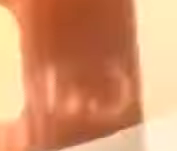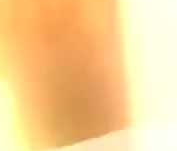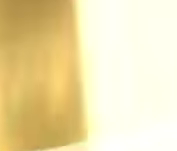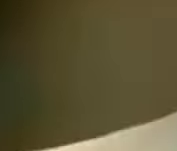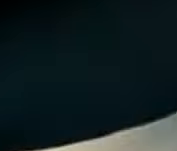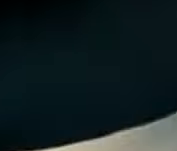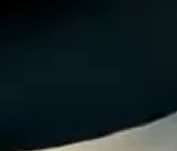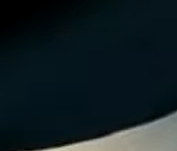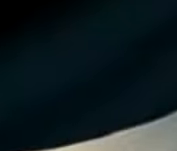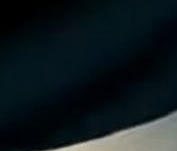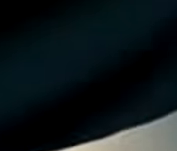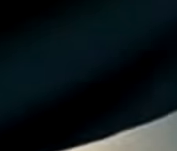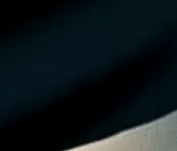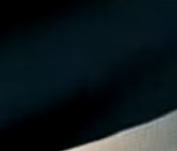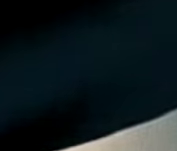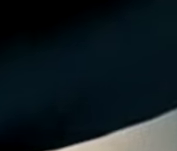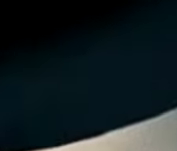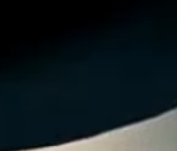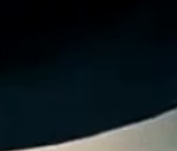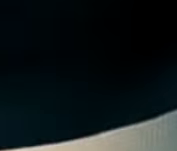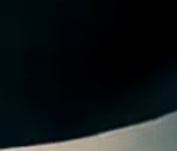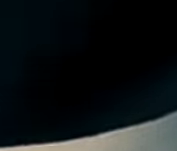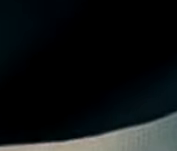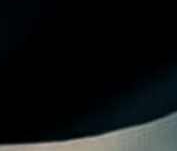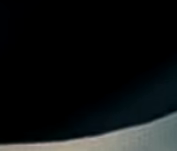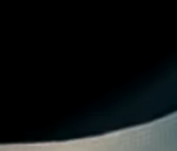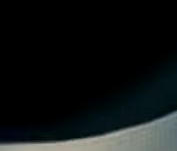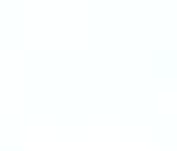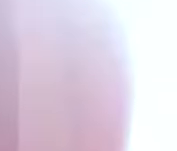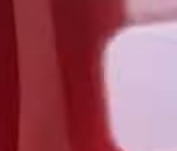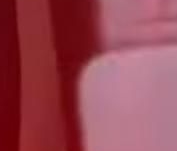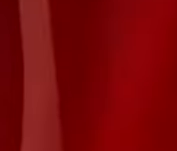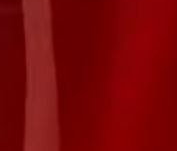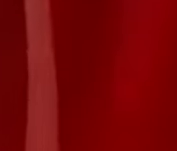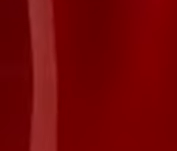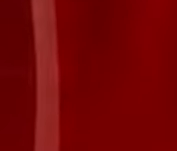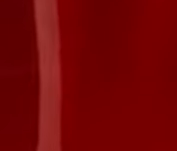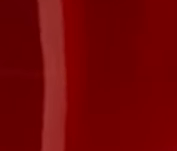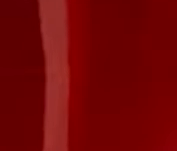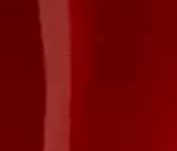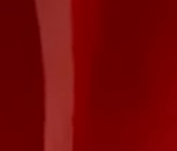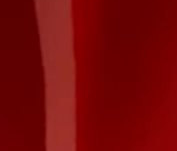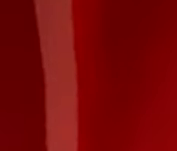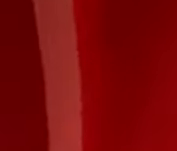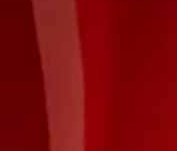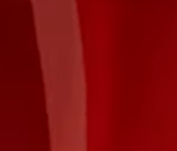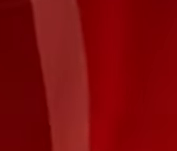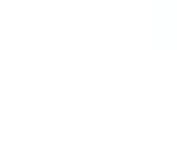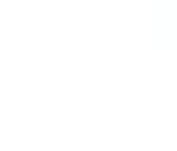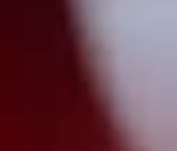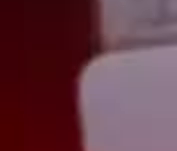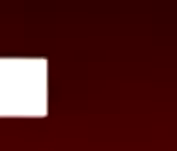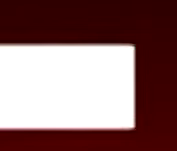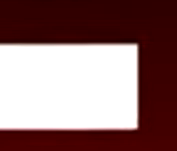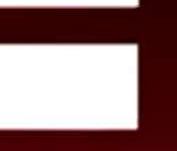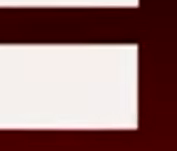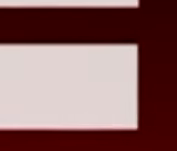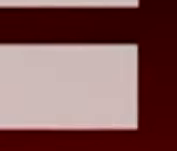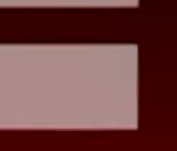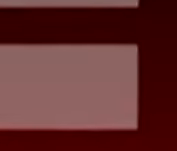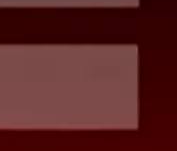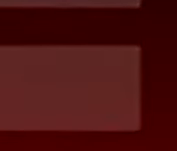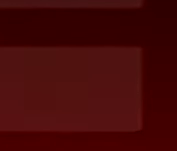offer? How prepared are agencies charged with the election process? Join John Curia and Safina Chiang on